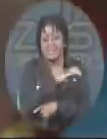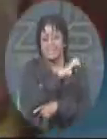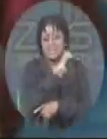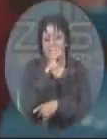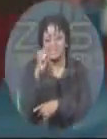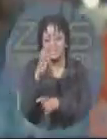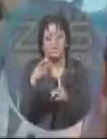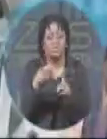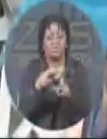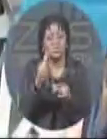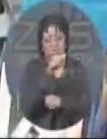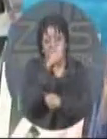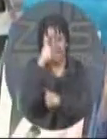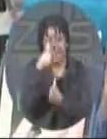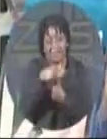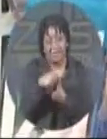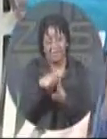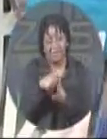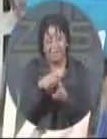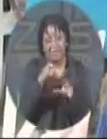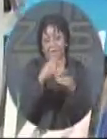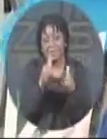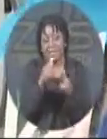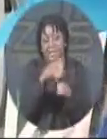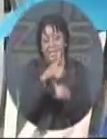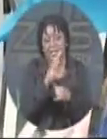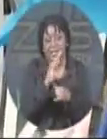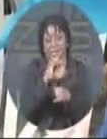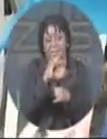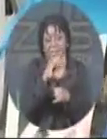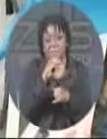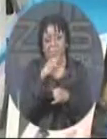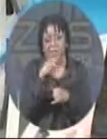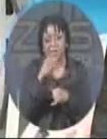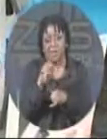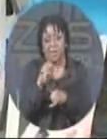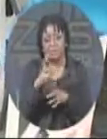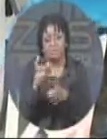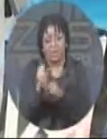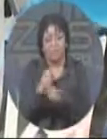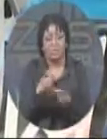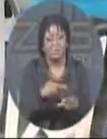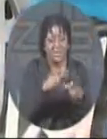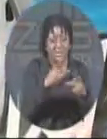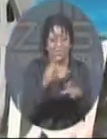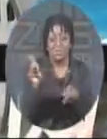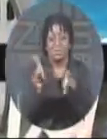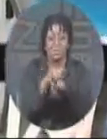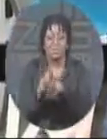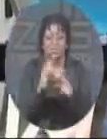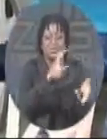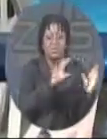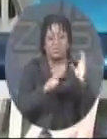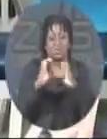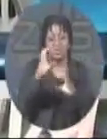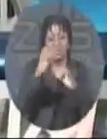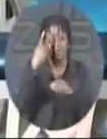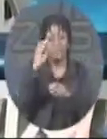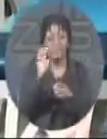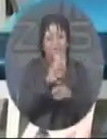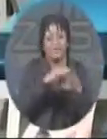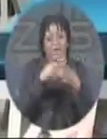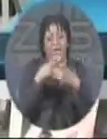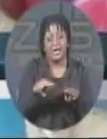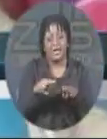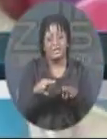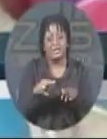remember. Playing a game of bingo with good prizes, and also they're researching for eggs. And we'll play, ask them some questions